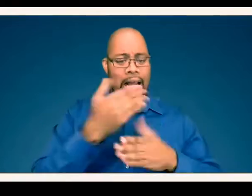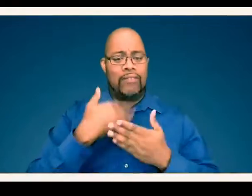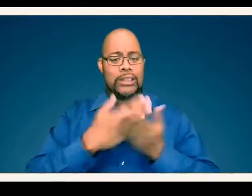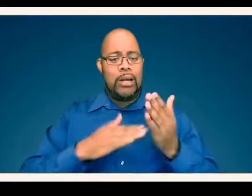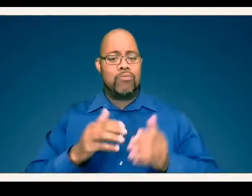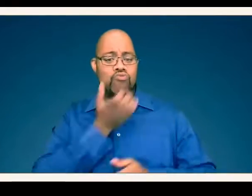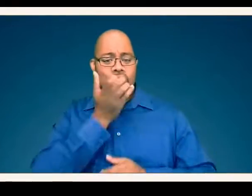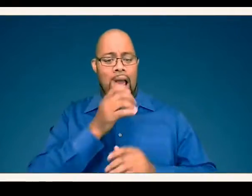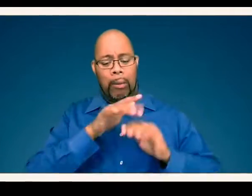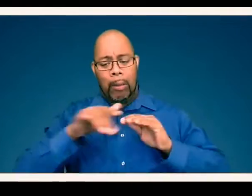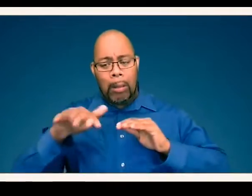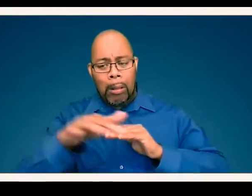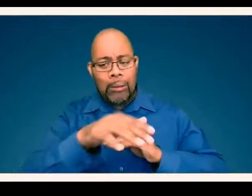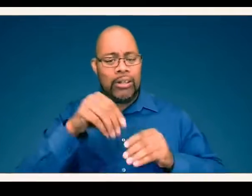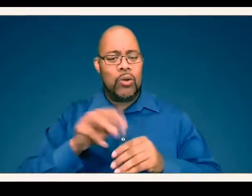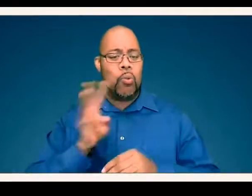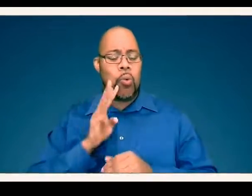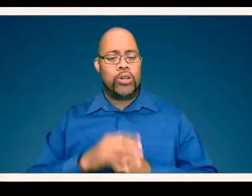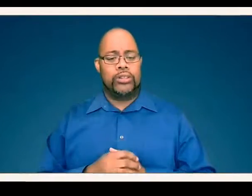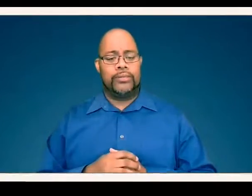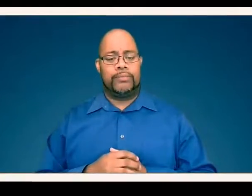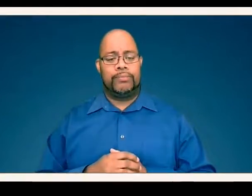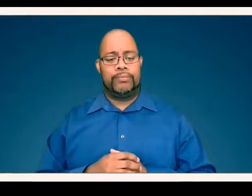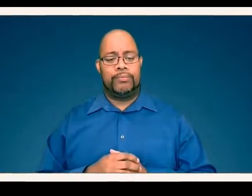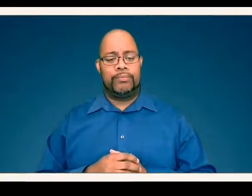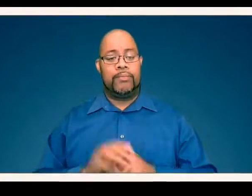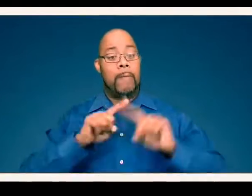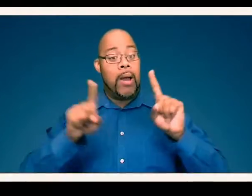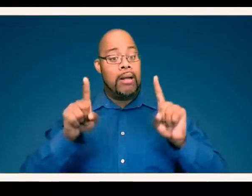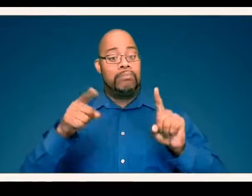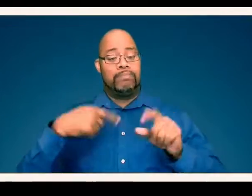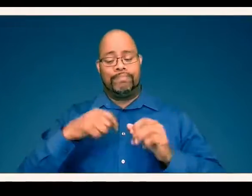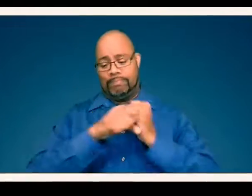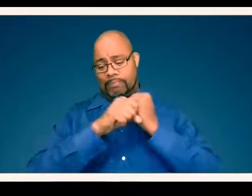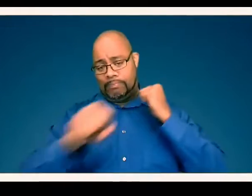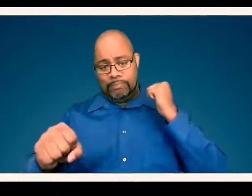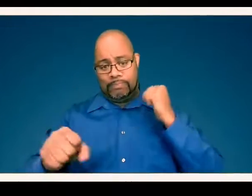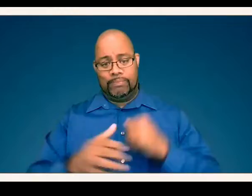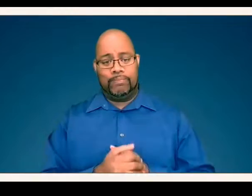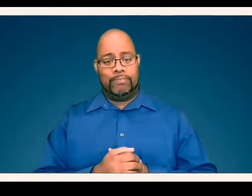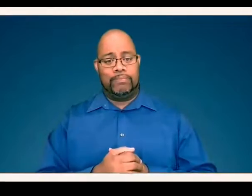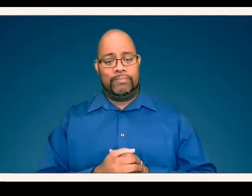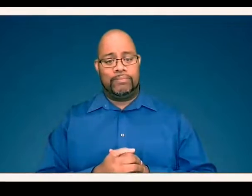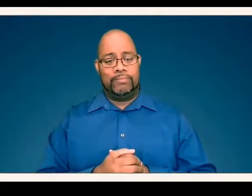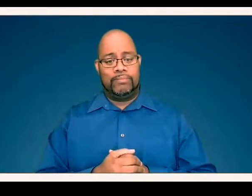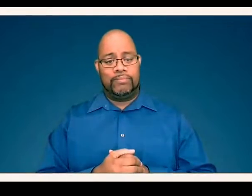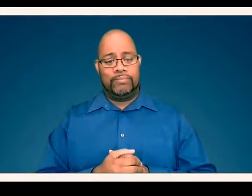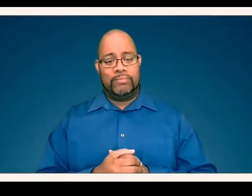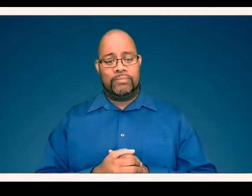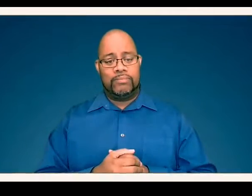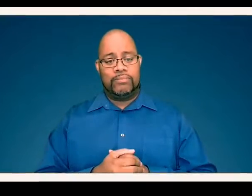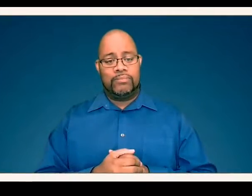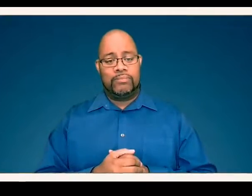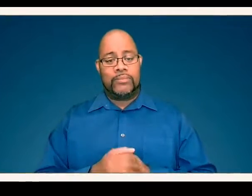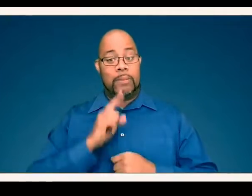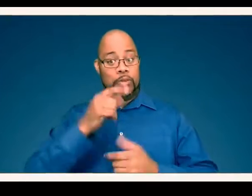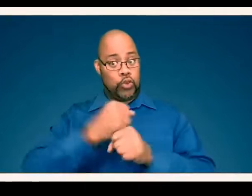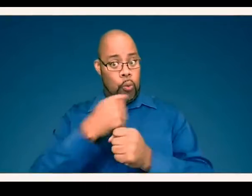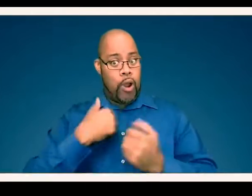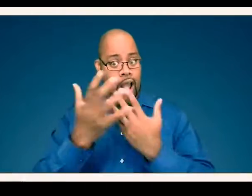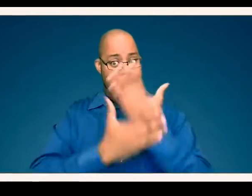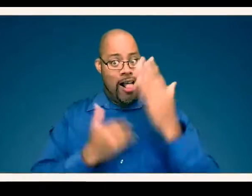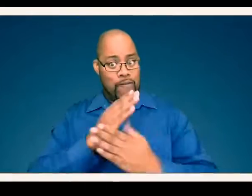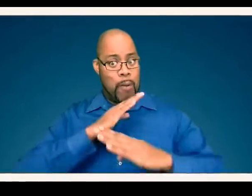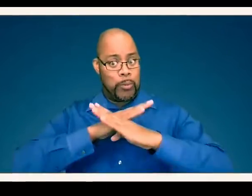grass clippings over here in the water. But we take our telescopic pole with our roll pack on the end. After we got